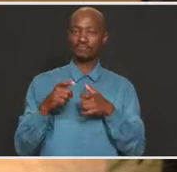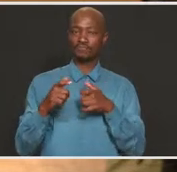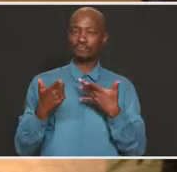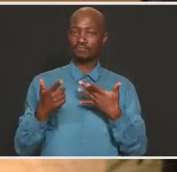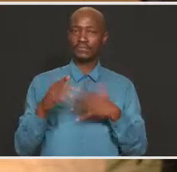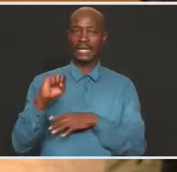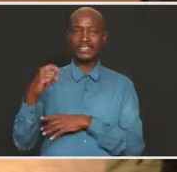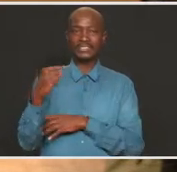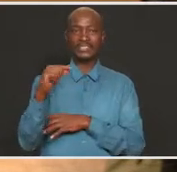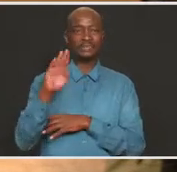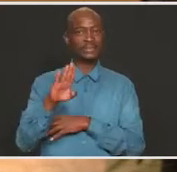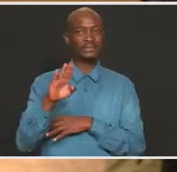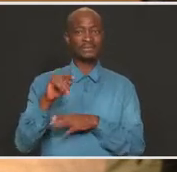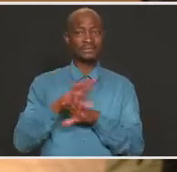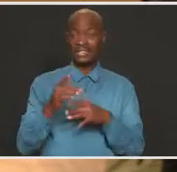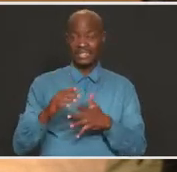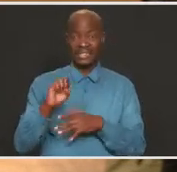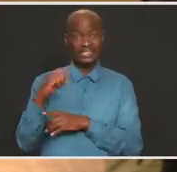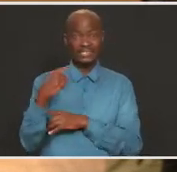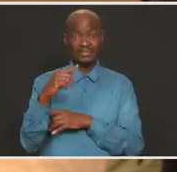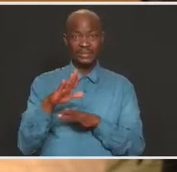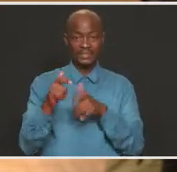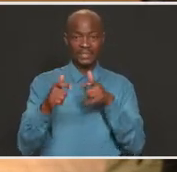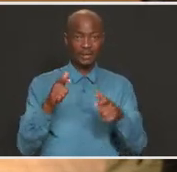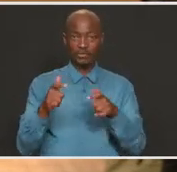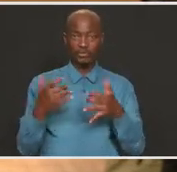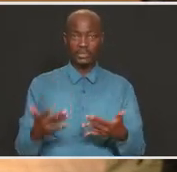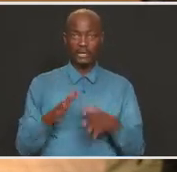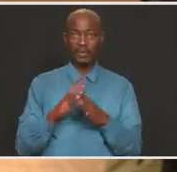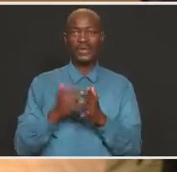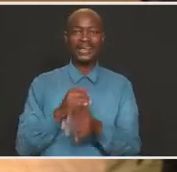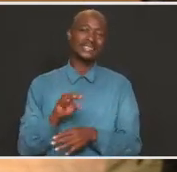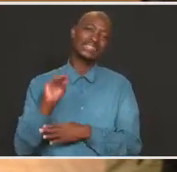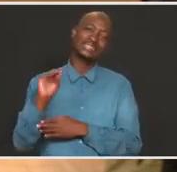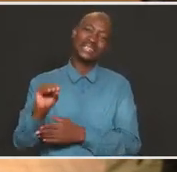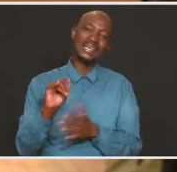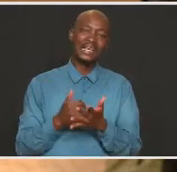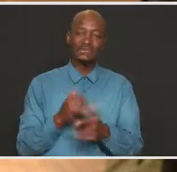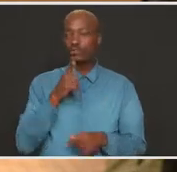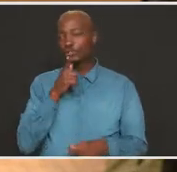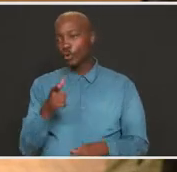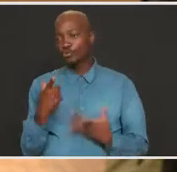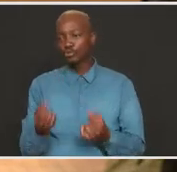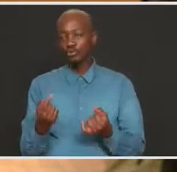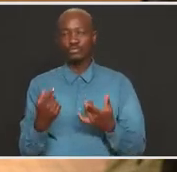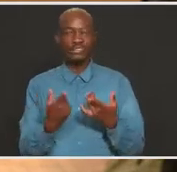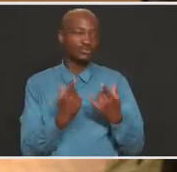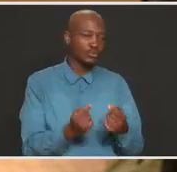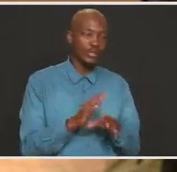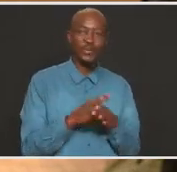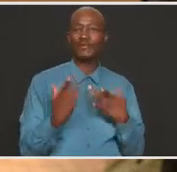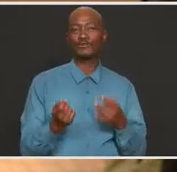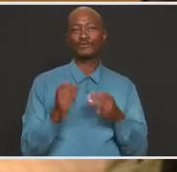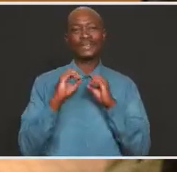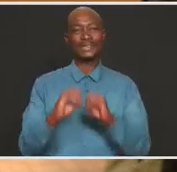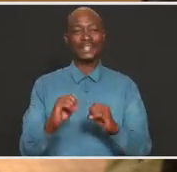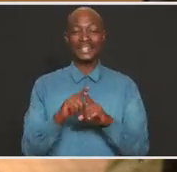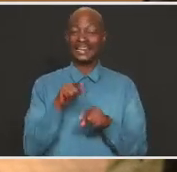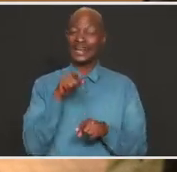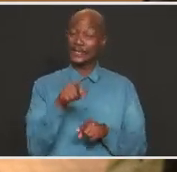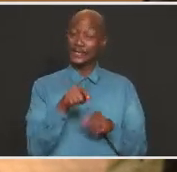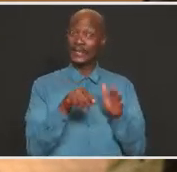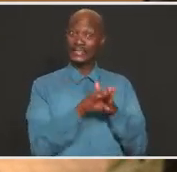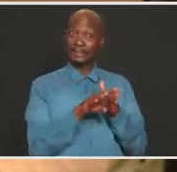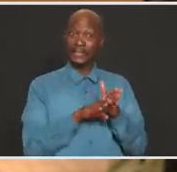no governing bodies which are governing now we are just there as puppets we are not doing anything so this Bella bill